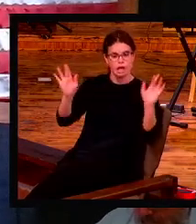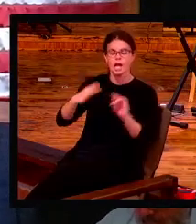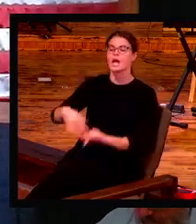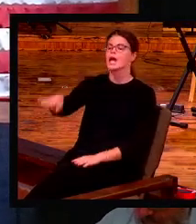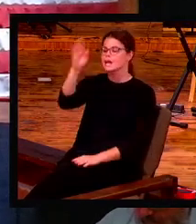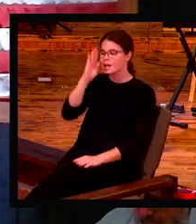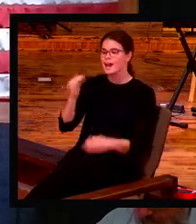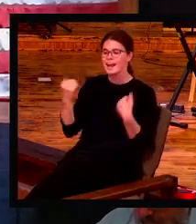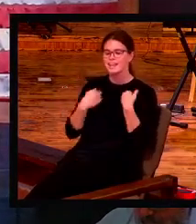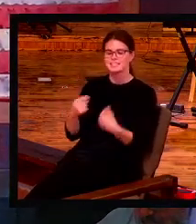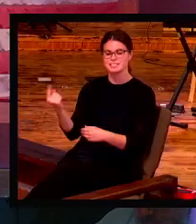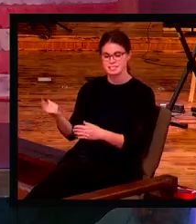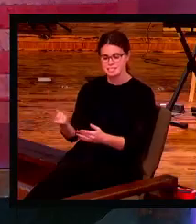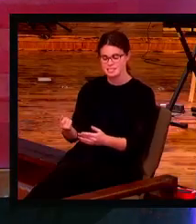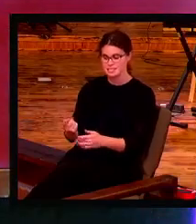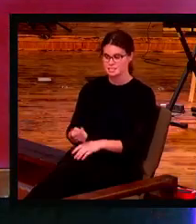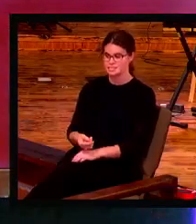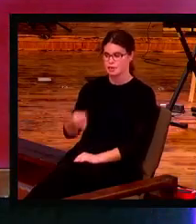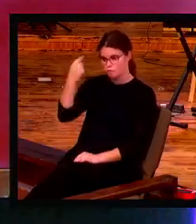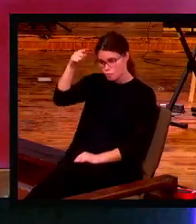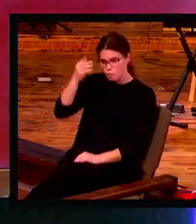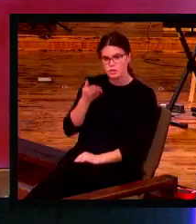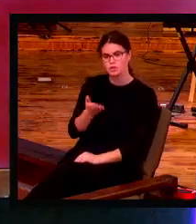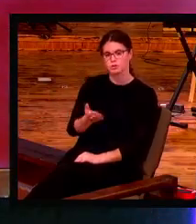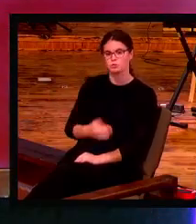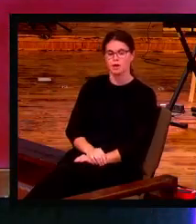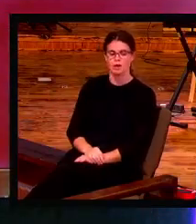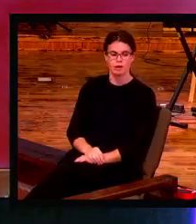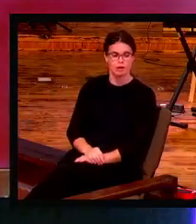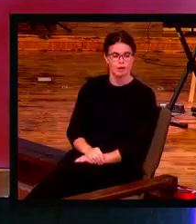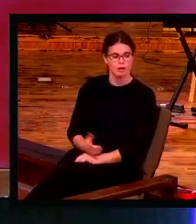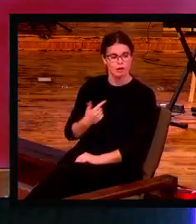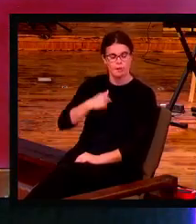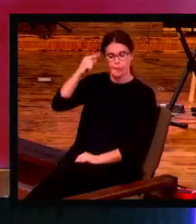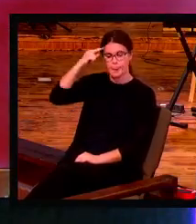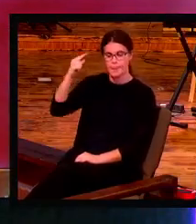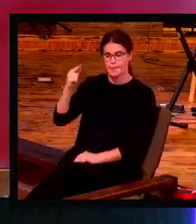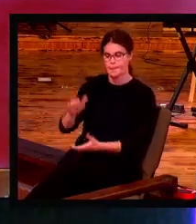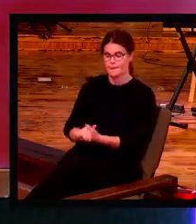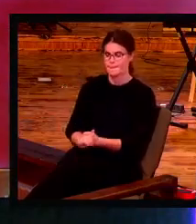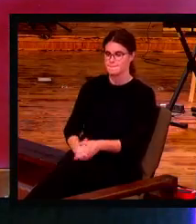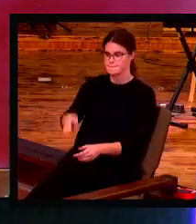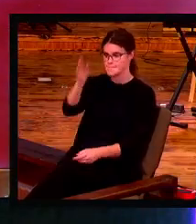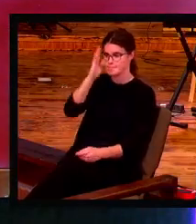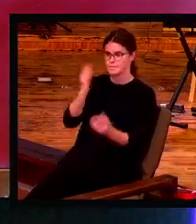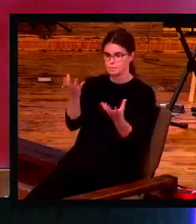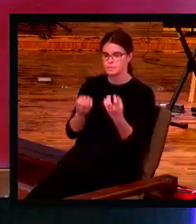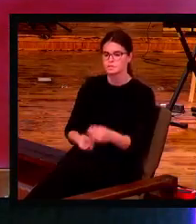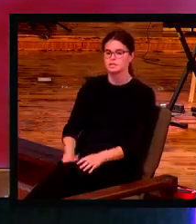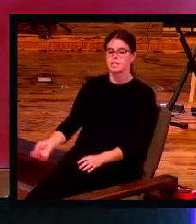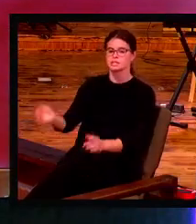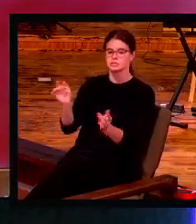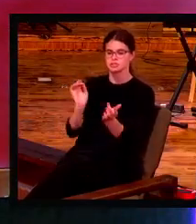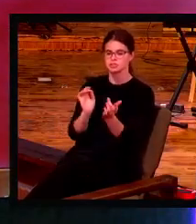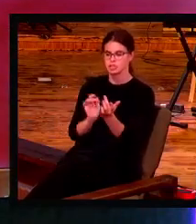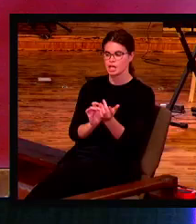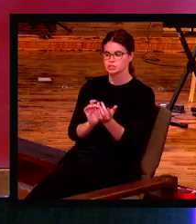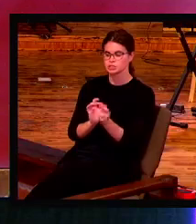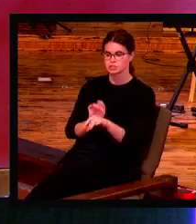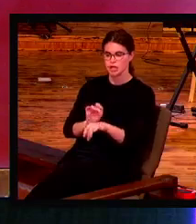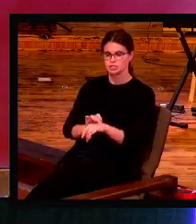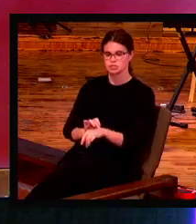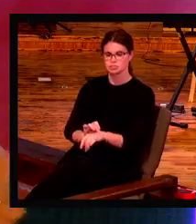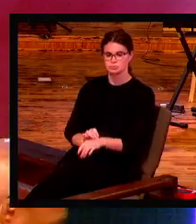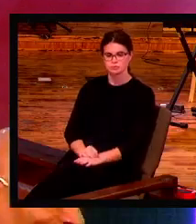in, be present, because I believe the Holy Spirit wants to touch you right where you are. King's Trail, y'all ready? Yeah. I can't hear you. Are you